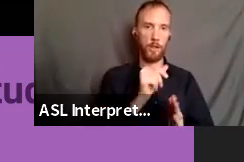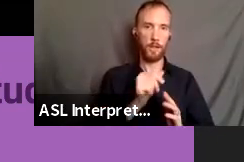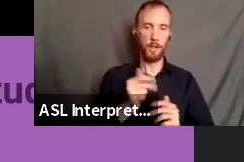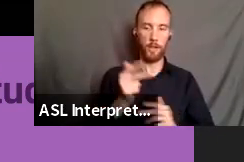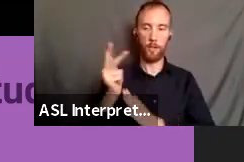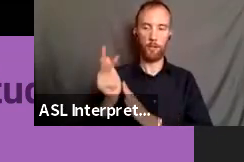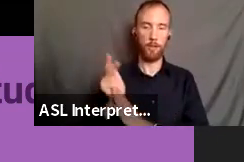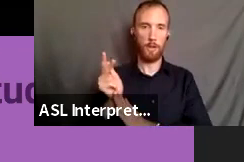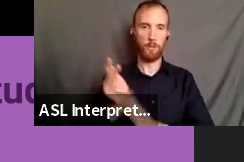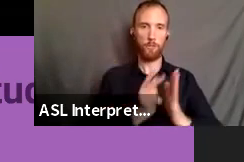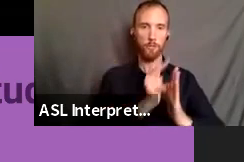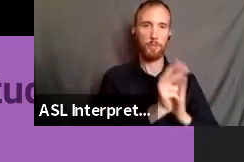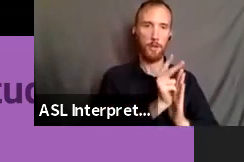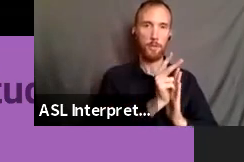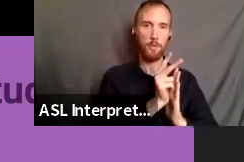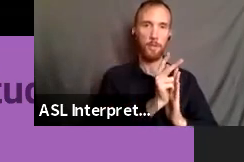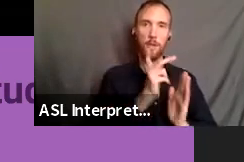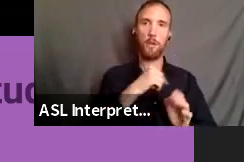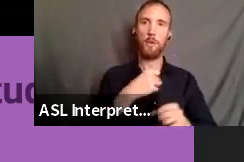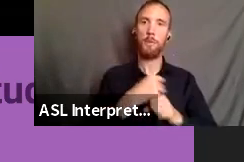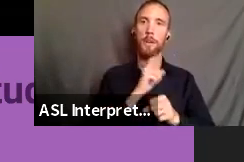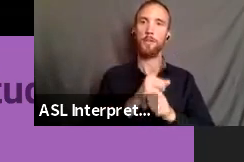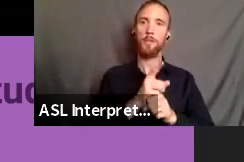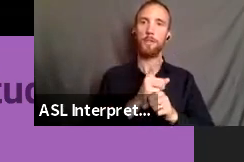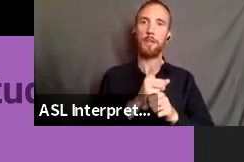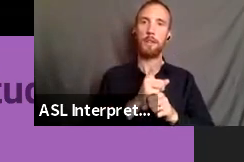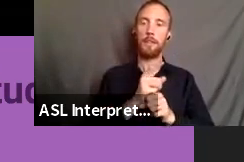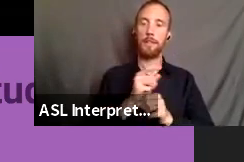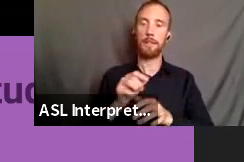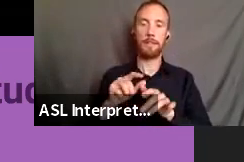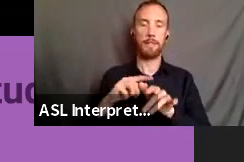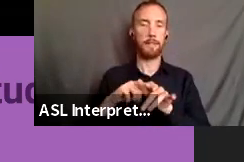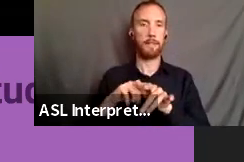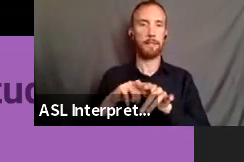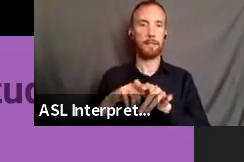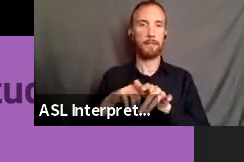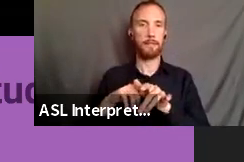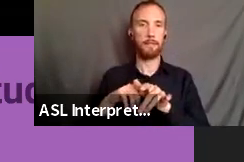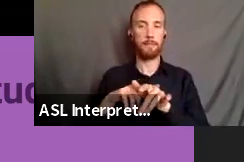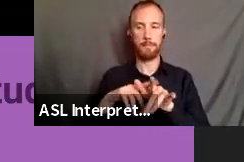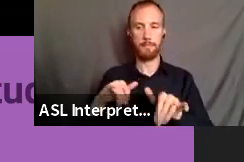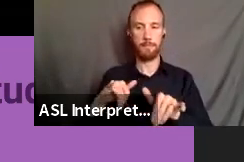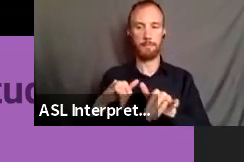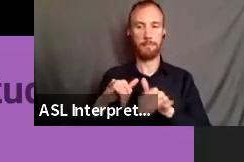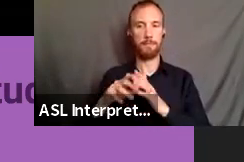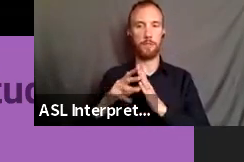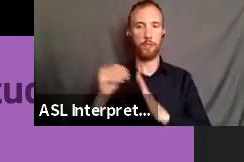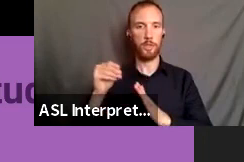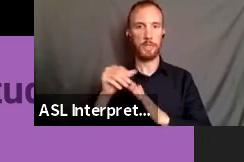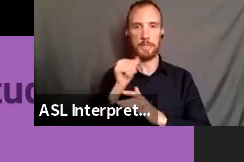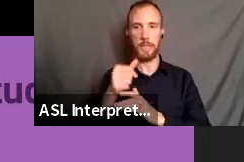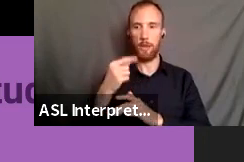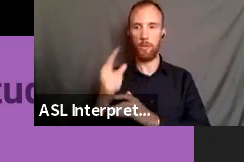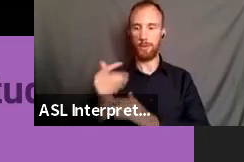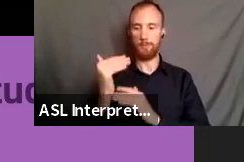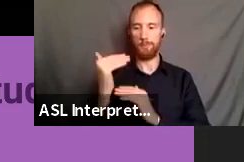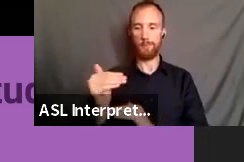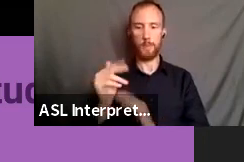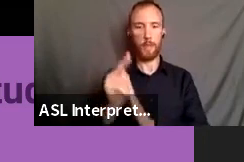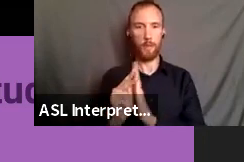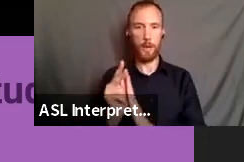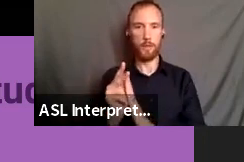schools to ensure that synchronous time is not delivered as a continuous block of time but rather that it be chunked throughout the